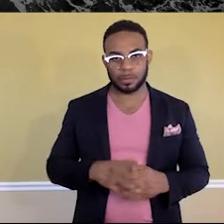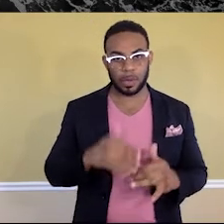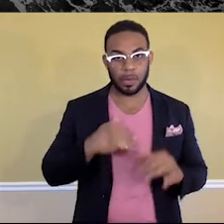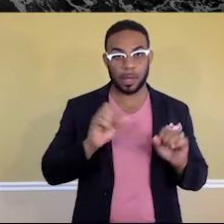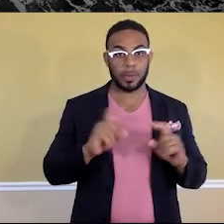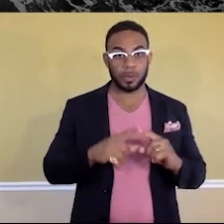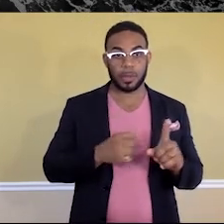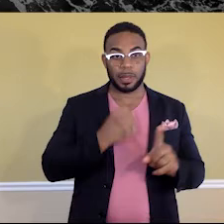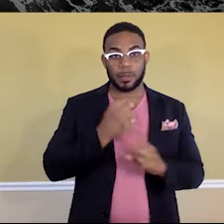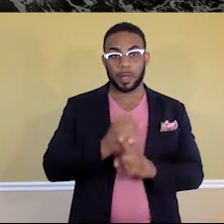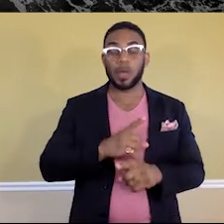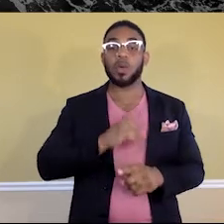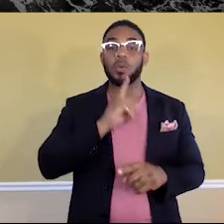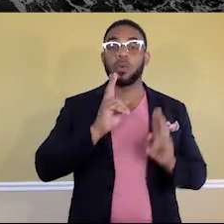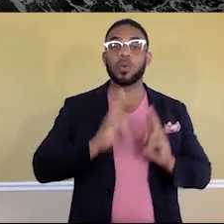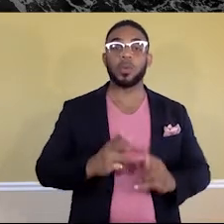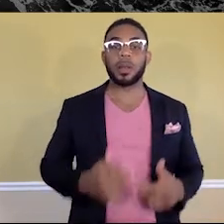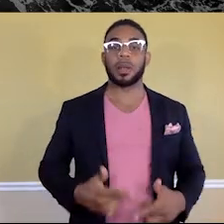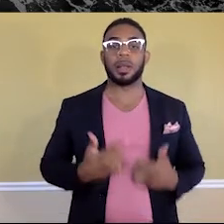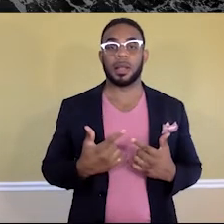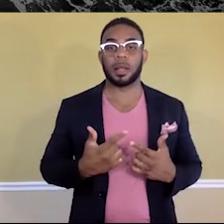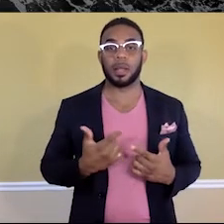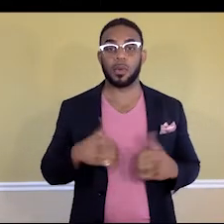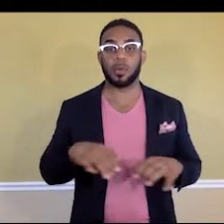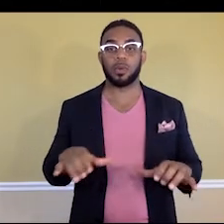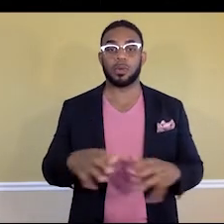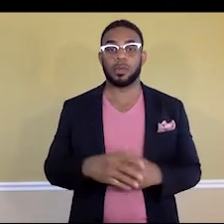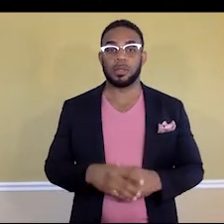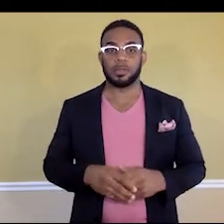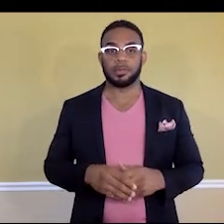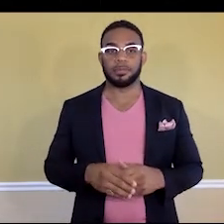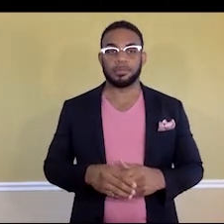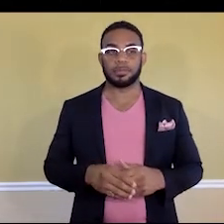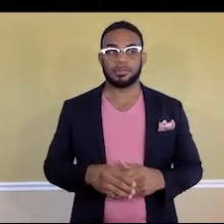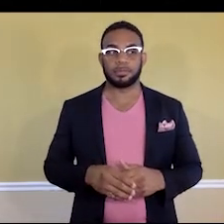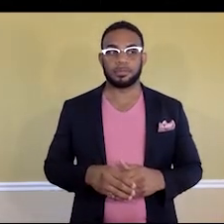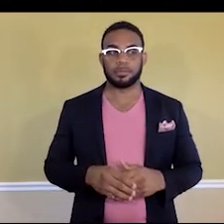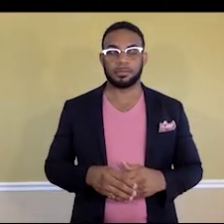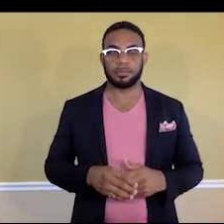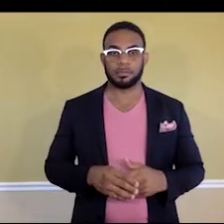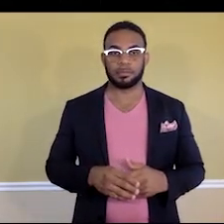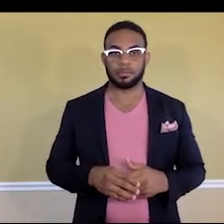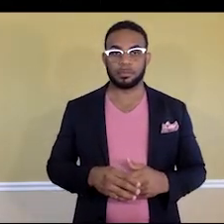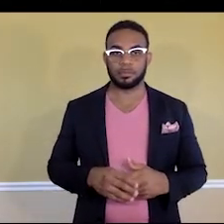able to impact real human lives with what we're doing.